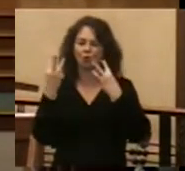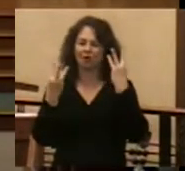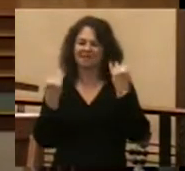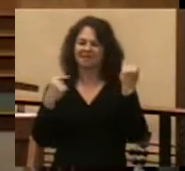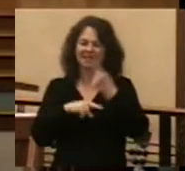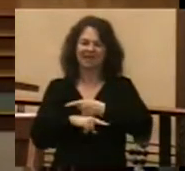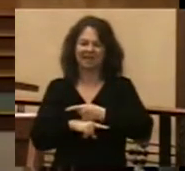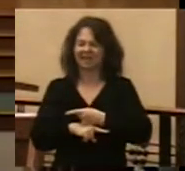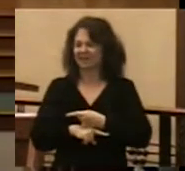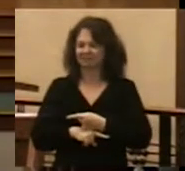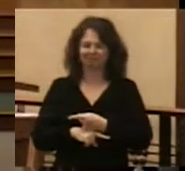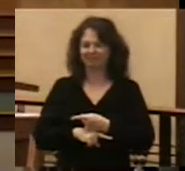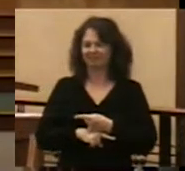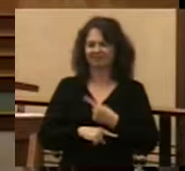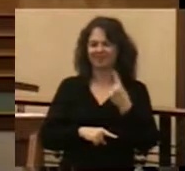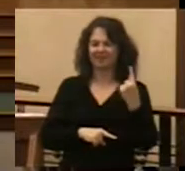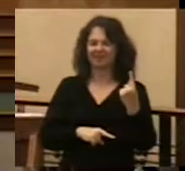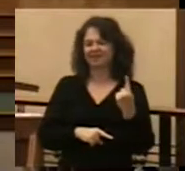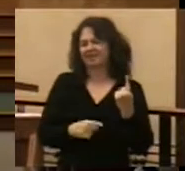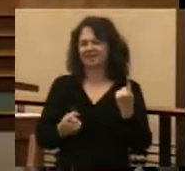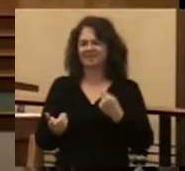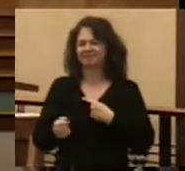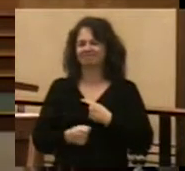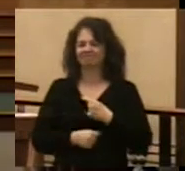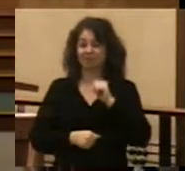It's already tomorrow in Australia.